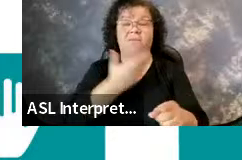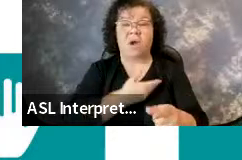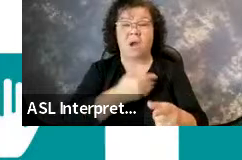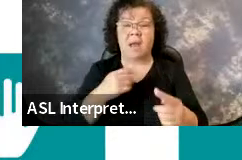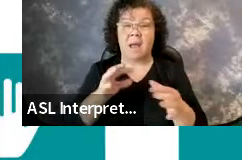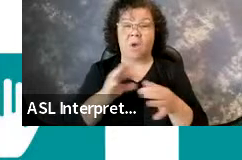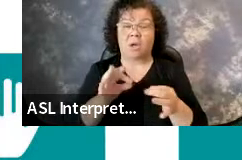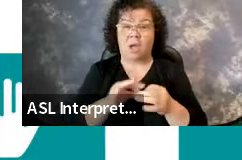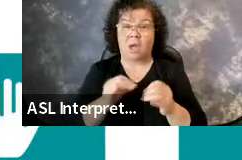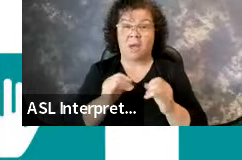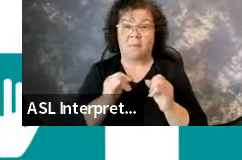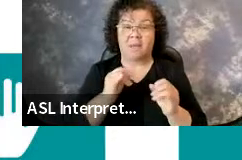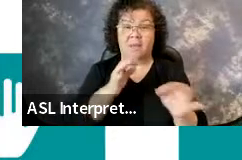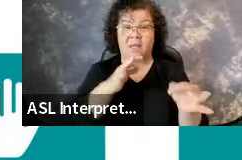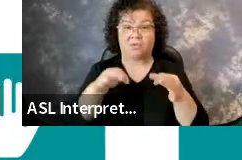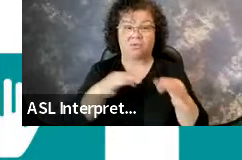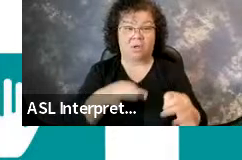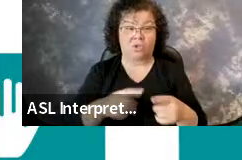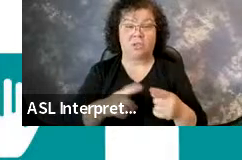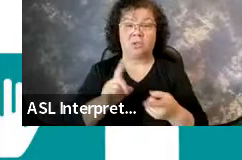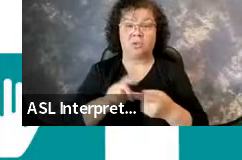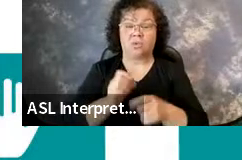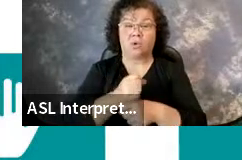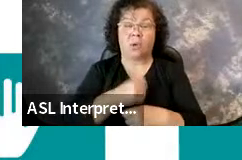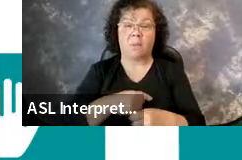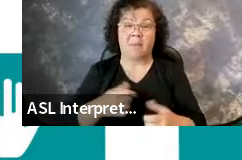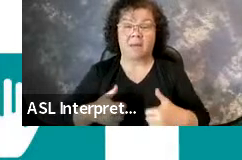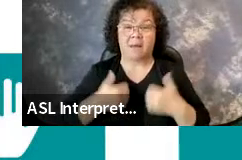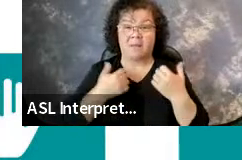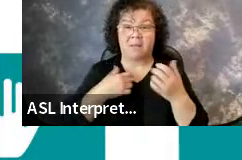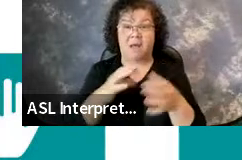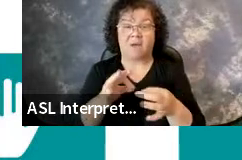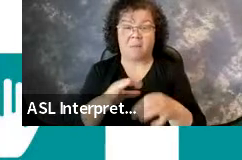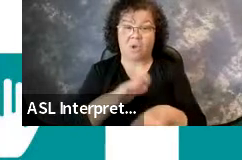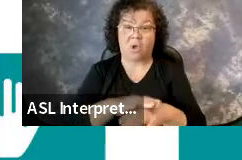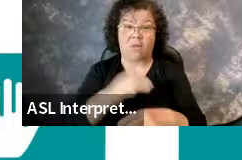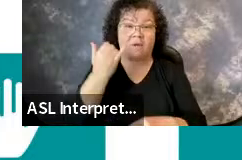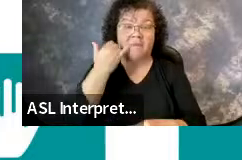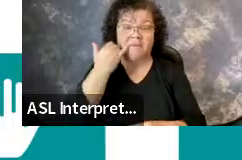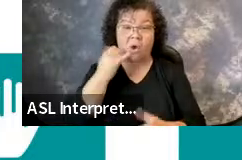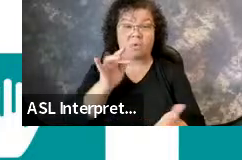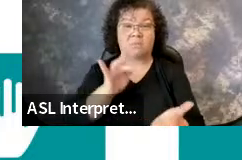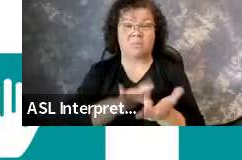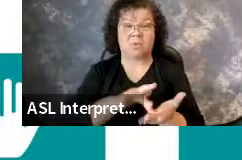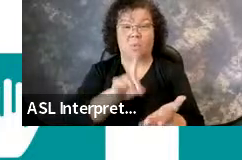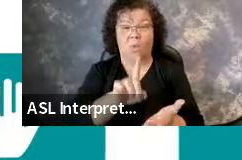for today, so to make a verbal comment, to make a live comment via phone, please dial